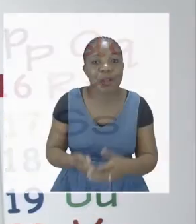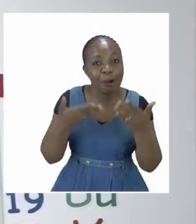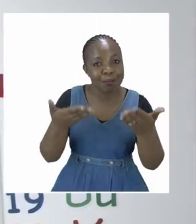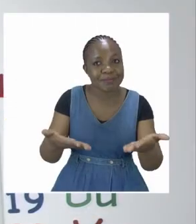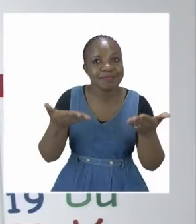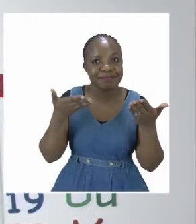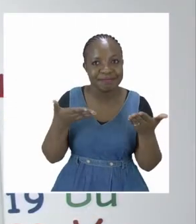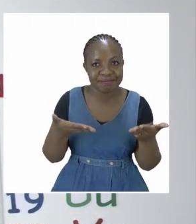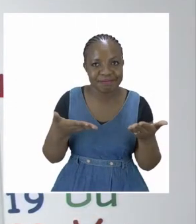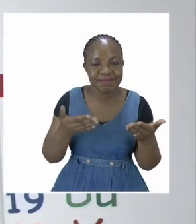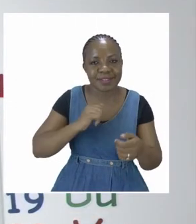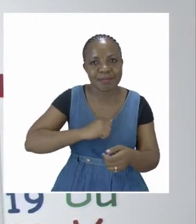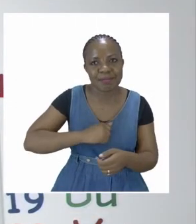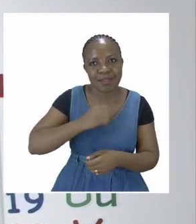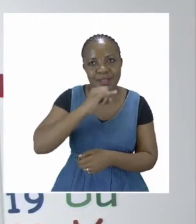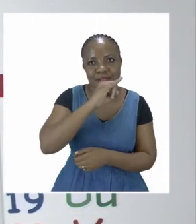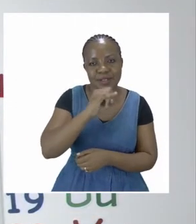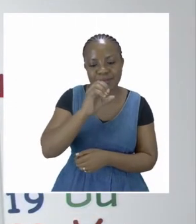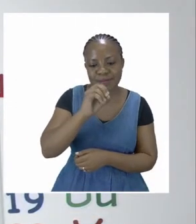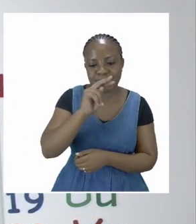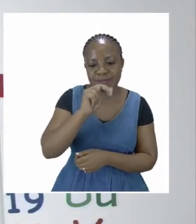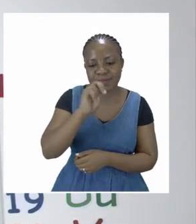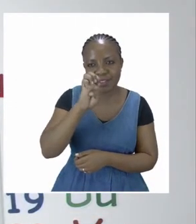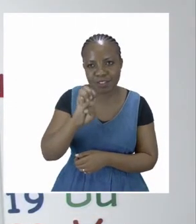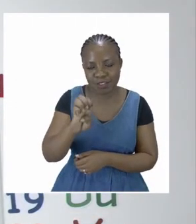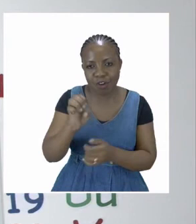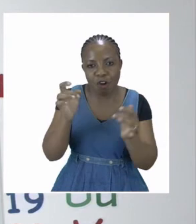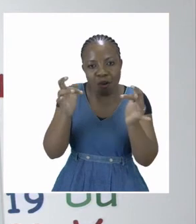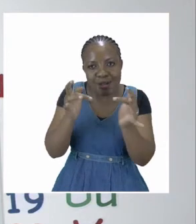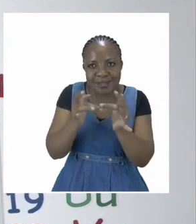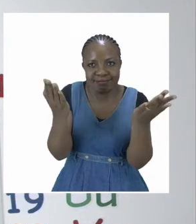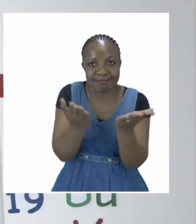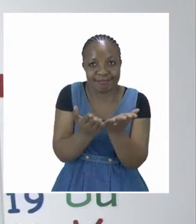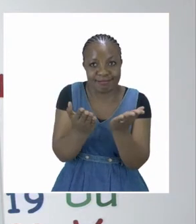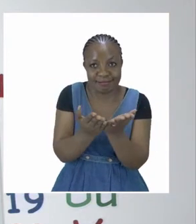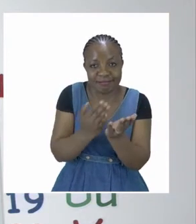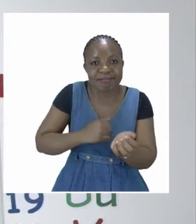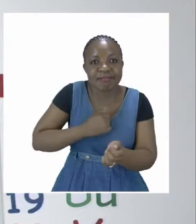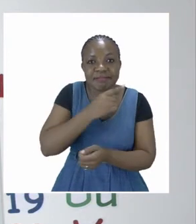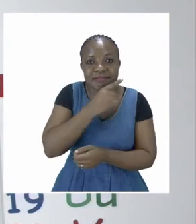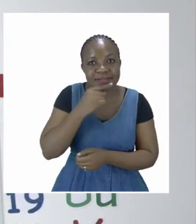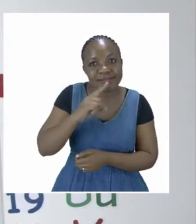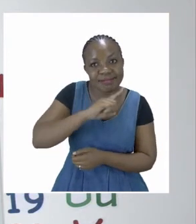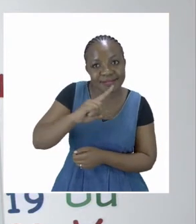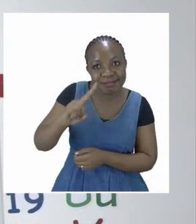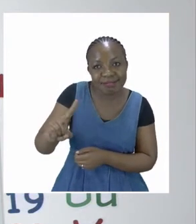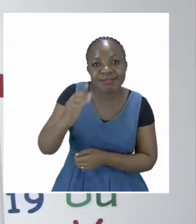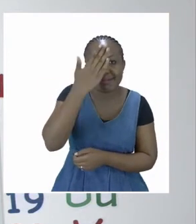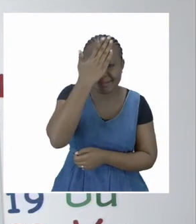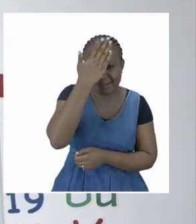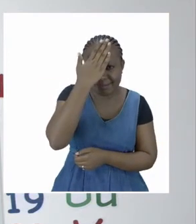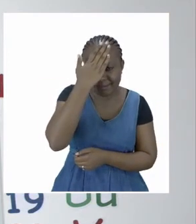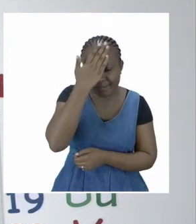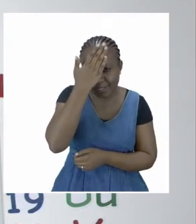Welcome to My Zone Online School. My name is Teacher Mutsa. Get your education